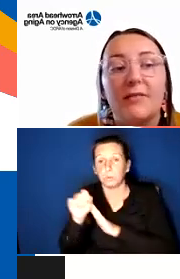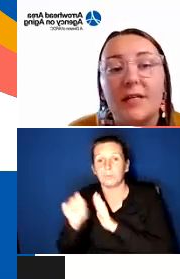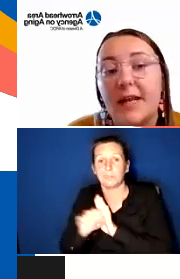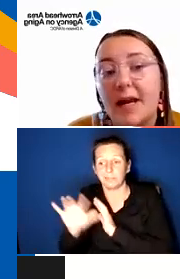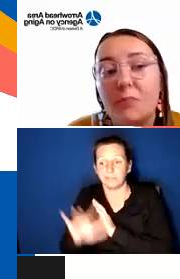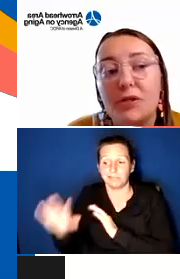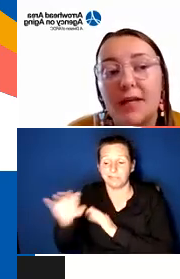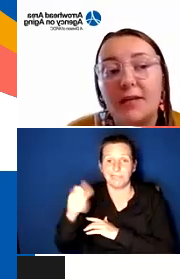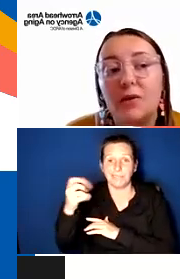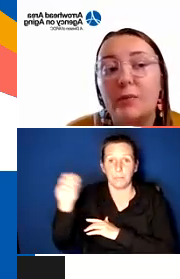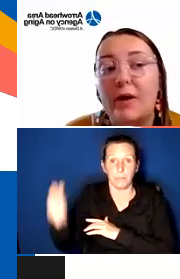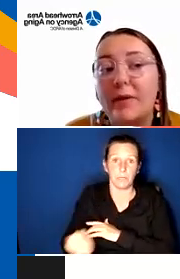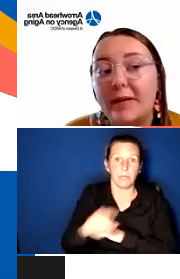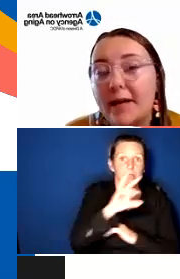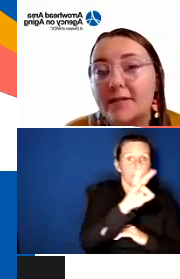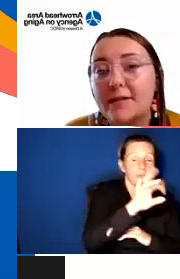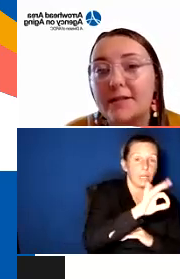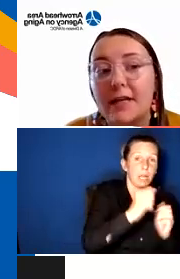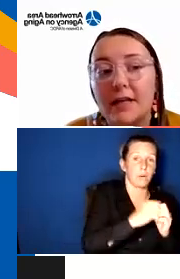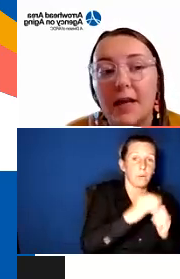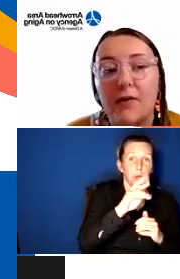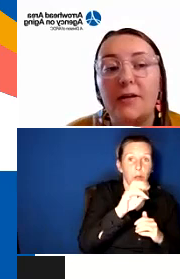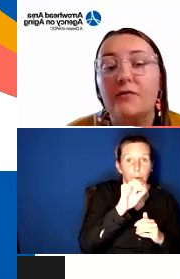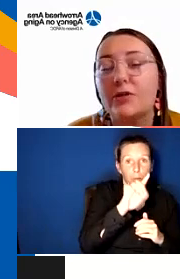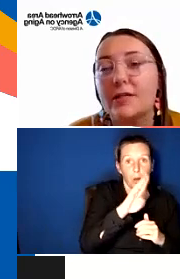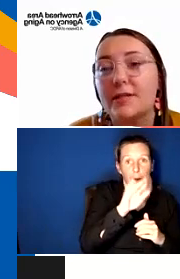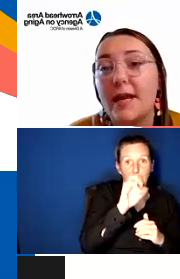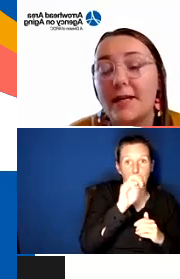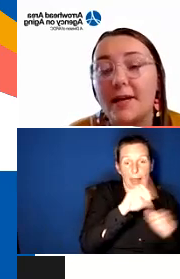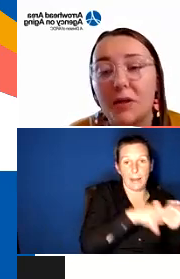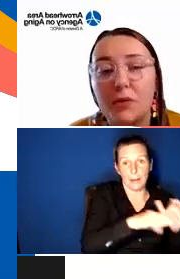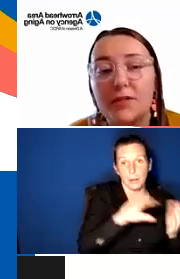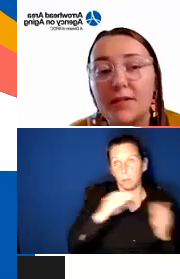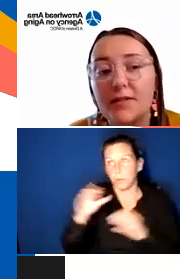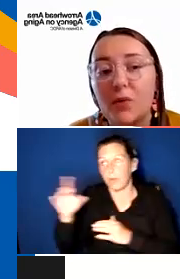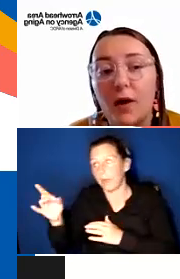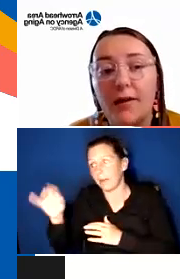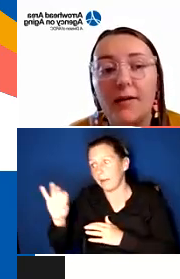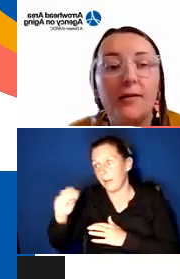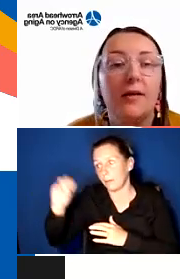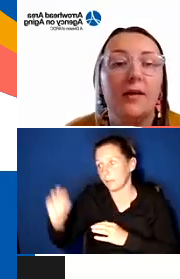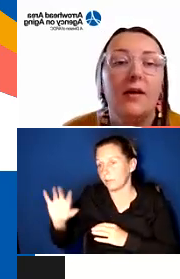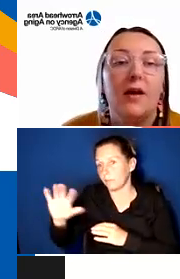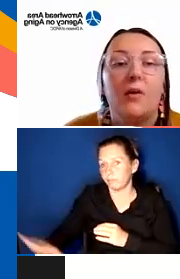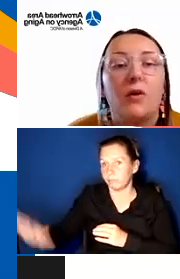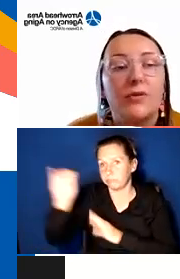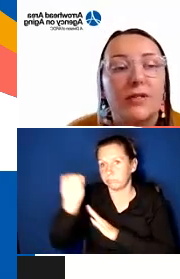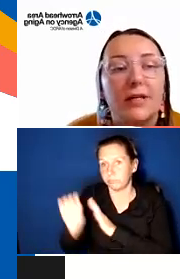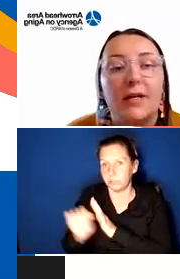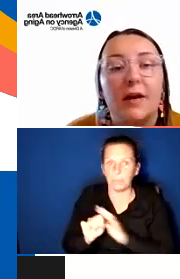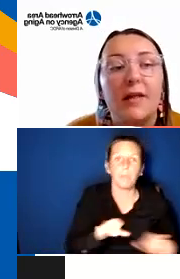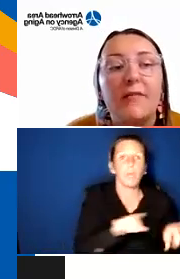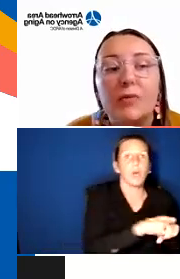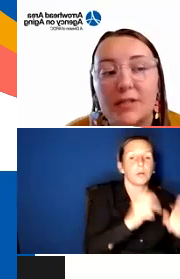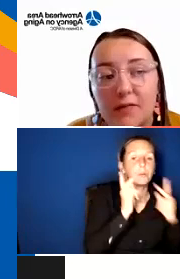have 79% with broadband access in Aiken County versus 89% statewide. And we're also